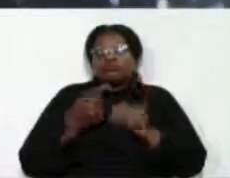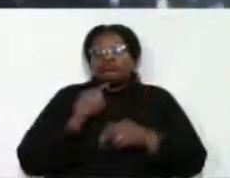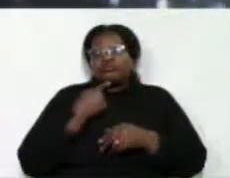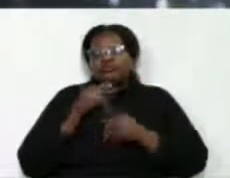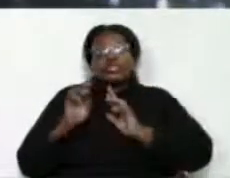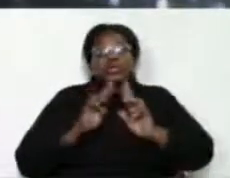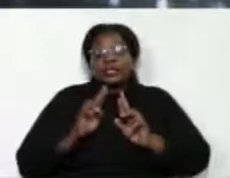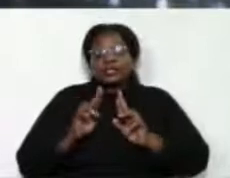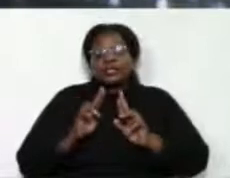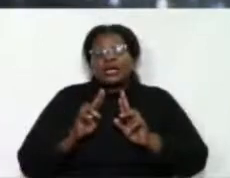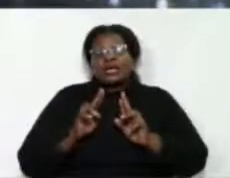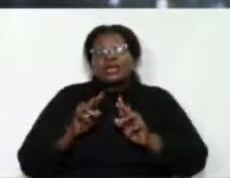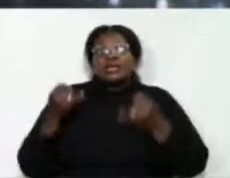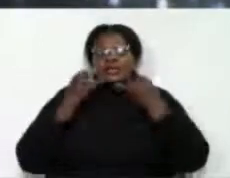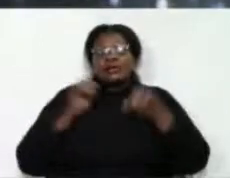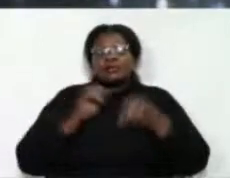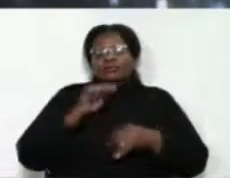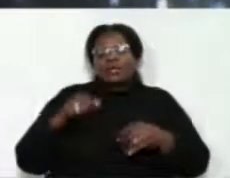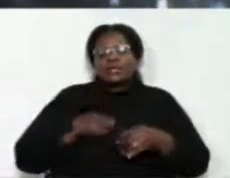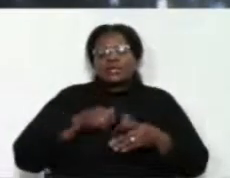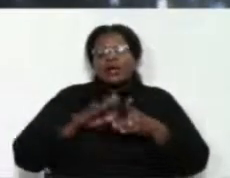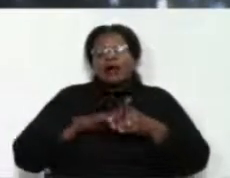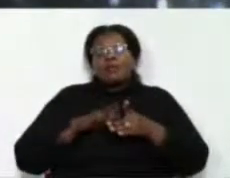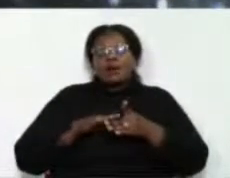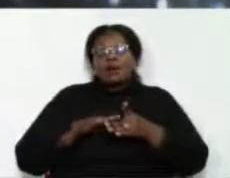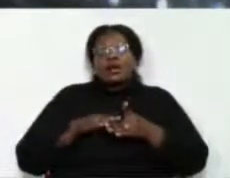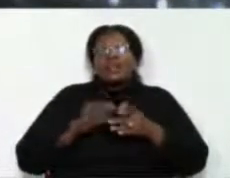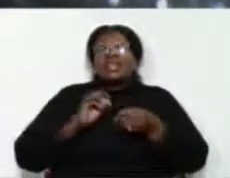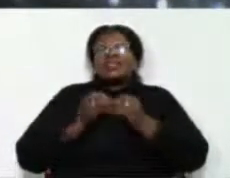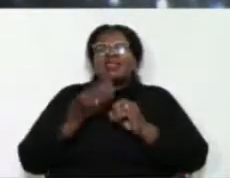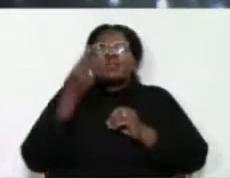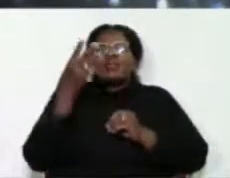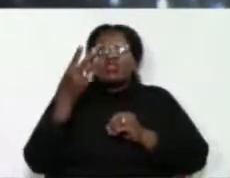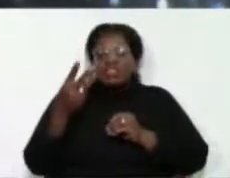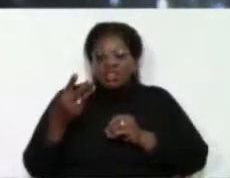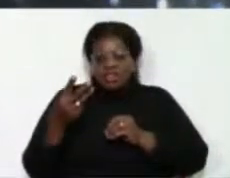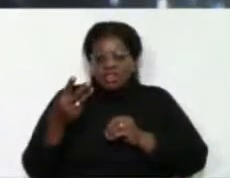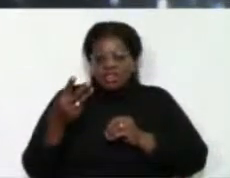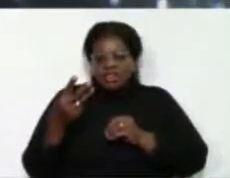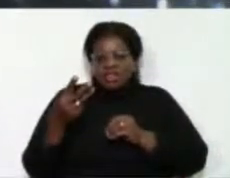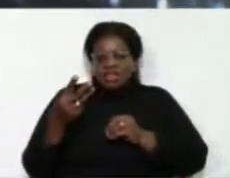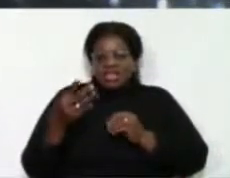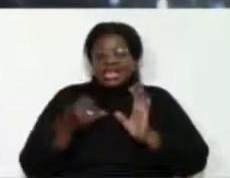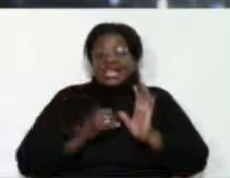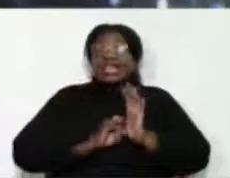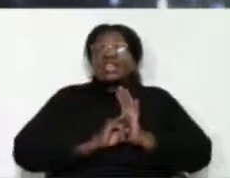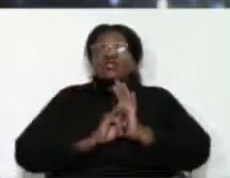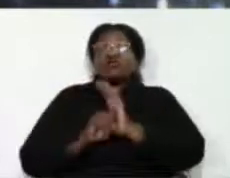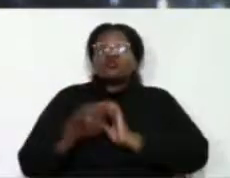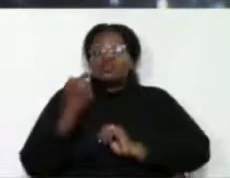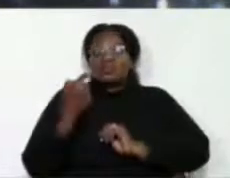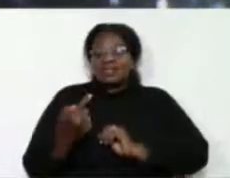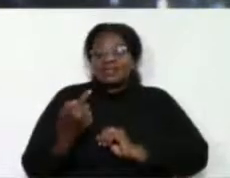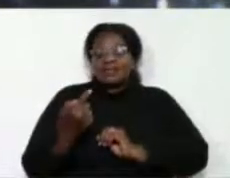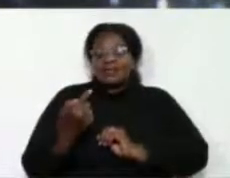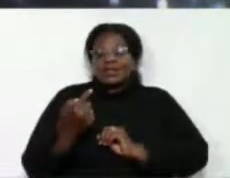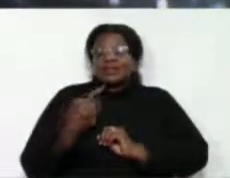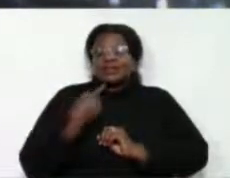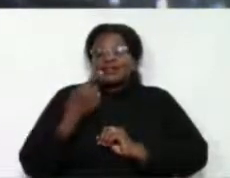that didn't watch our episode 3, maybe just to introduce yourself and tell us what you